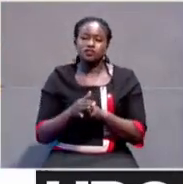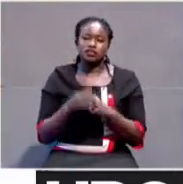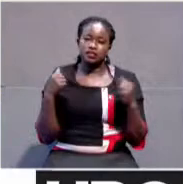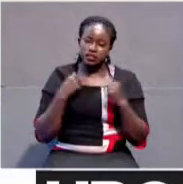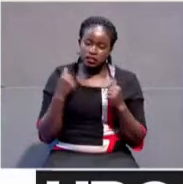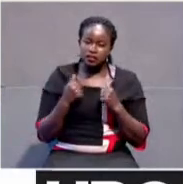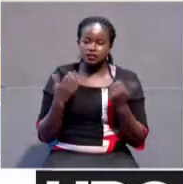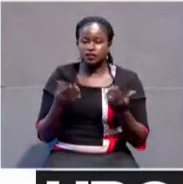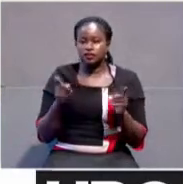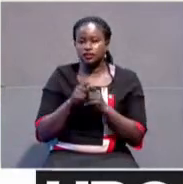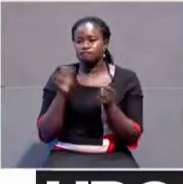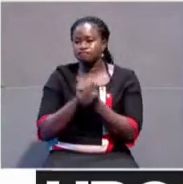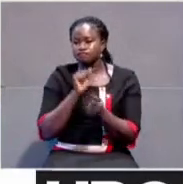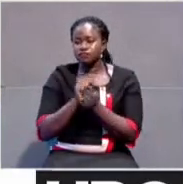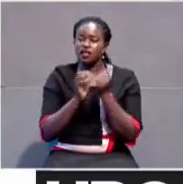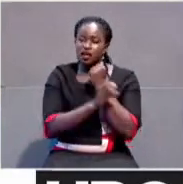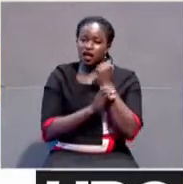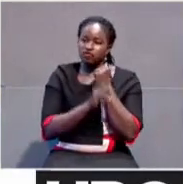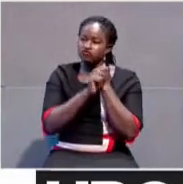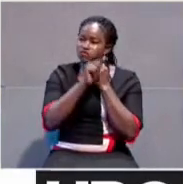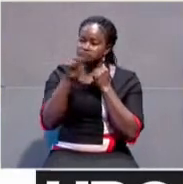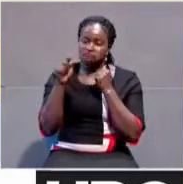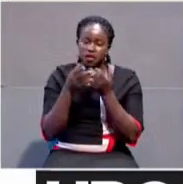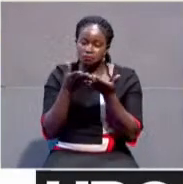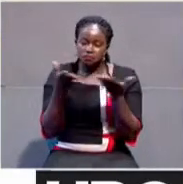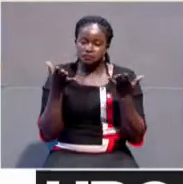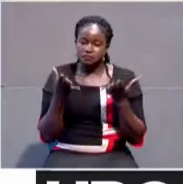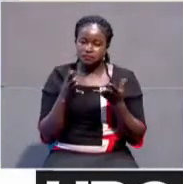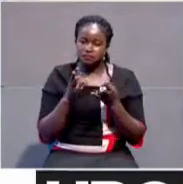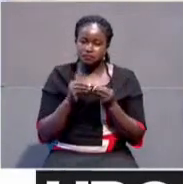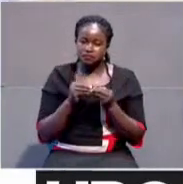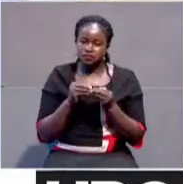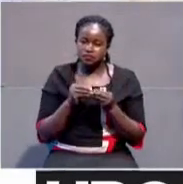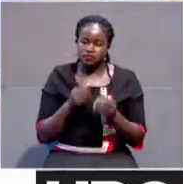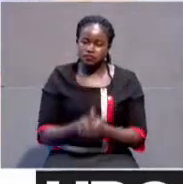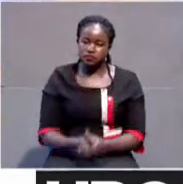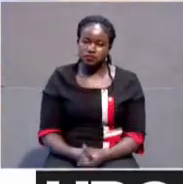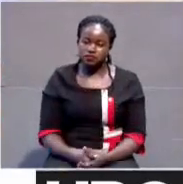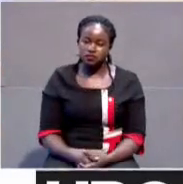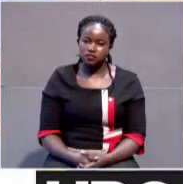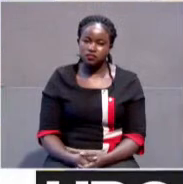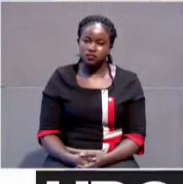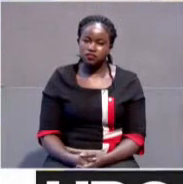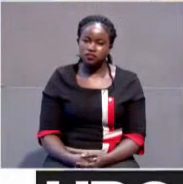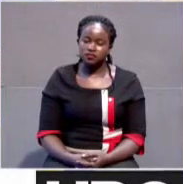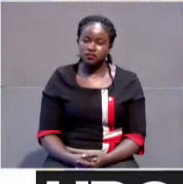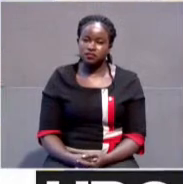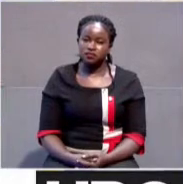now ravaging the country. Sudat Kaye, UBC.